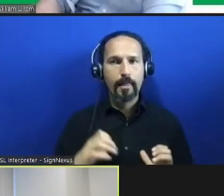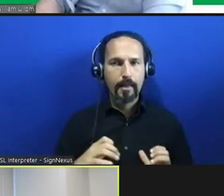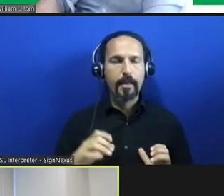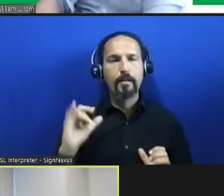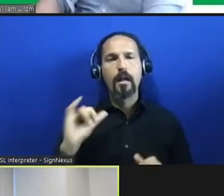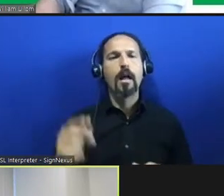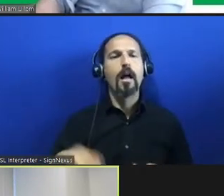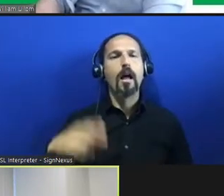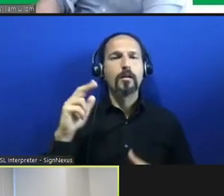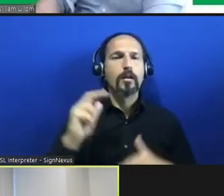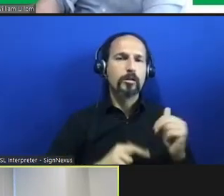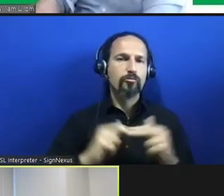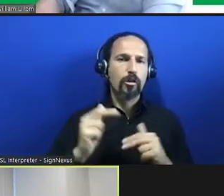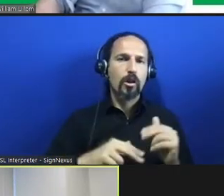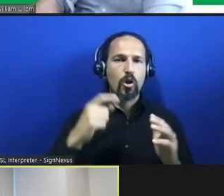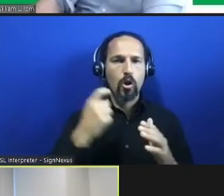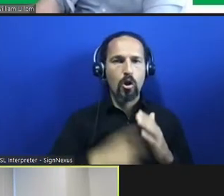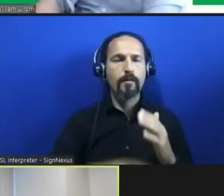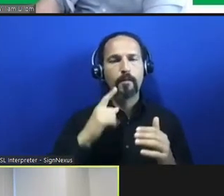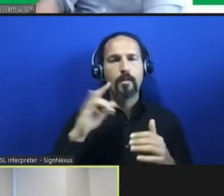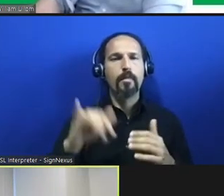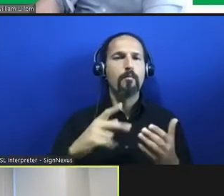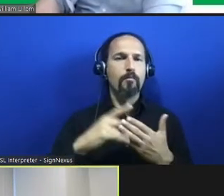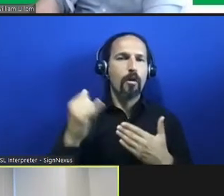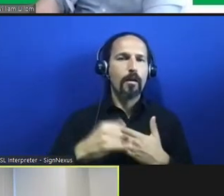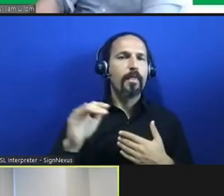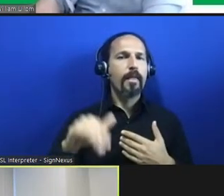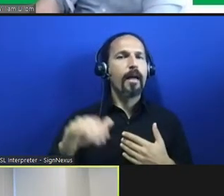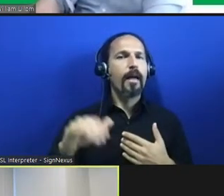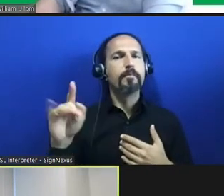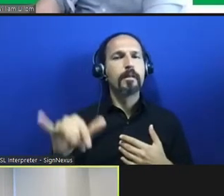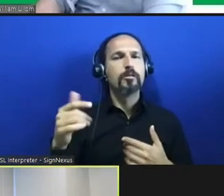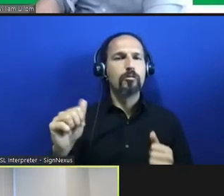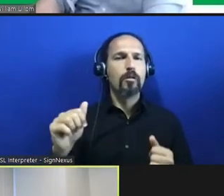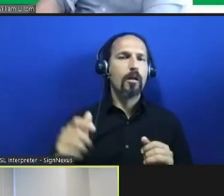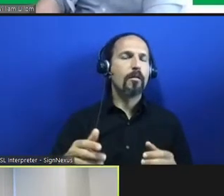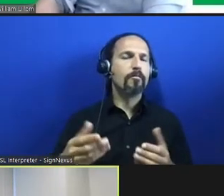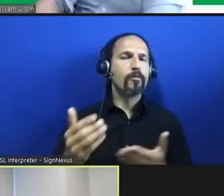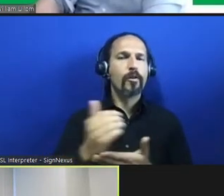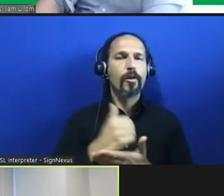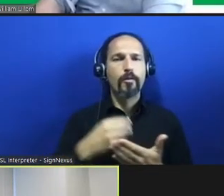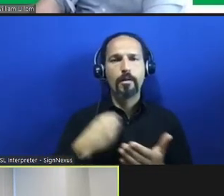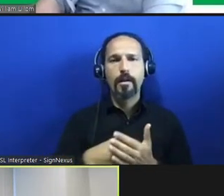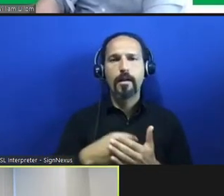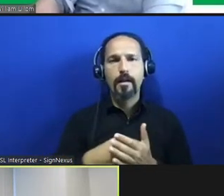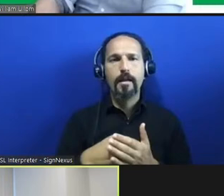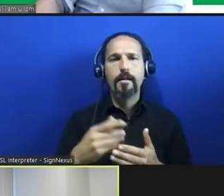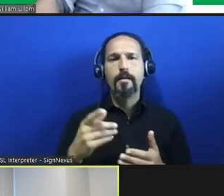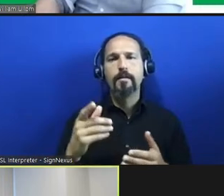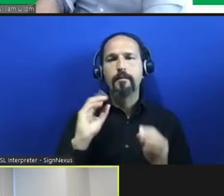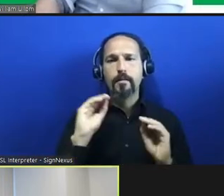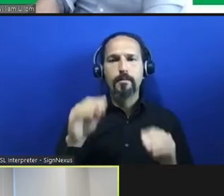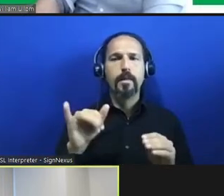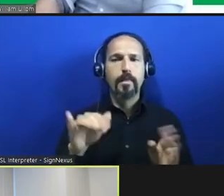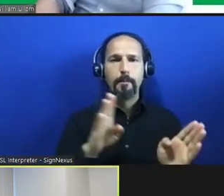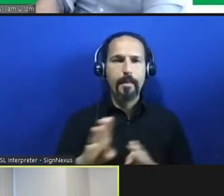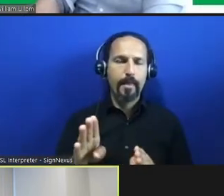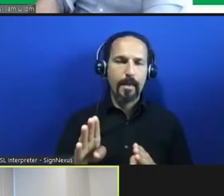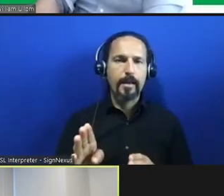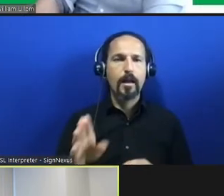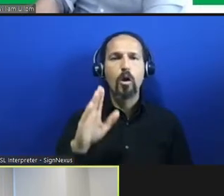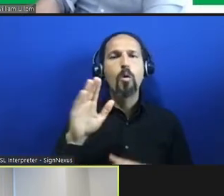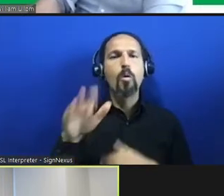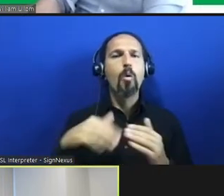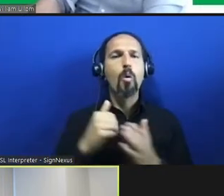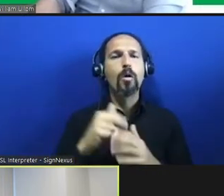higher construction costs on the very project that the MCA is looking to raise money for by implementing the plan all